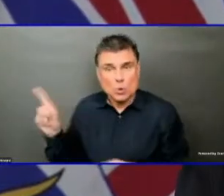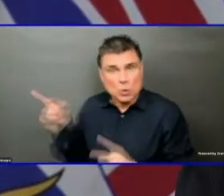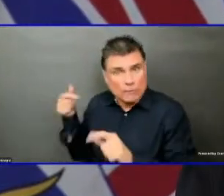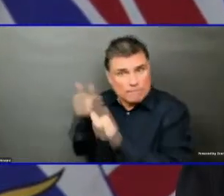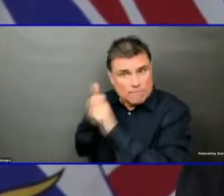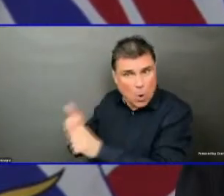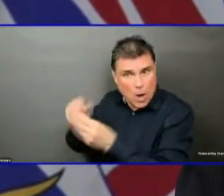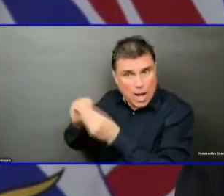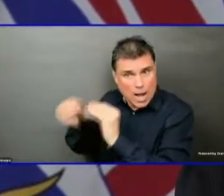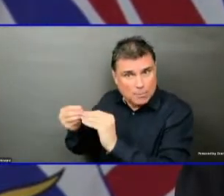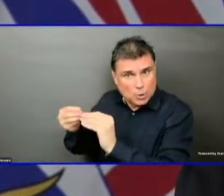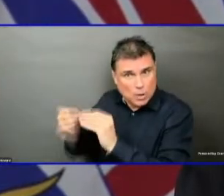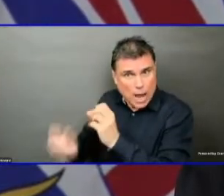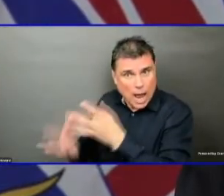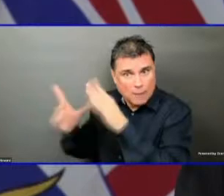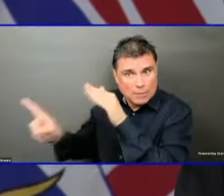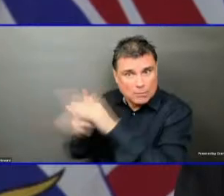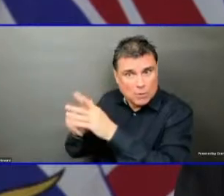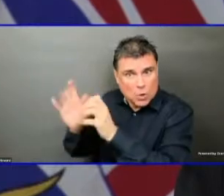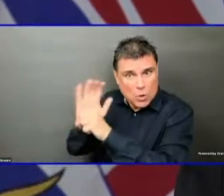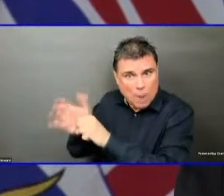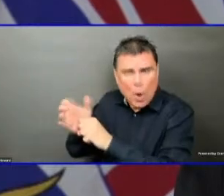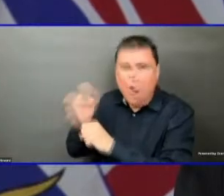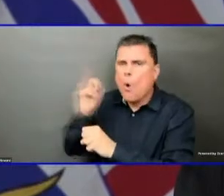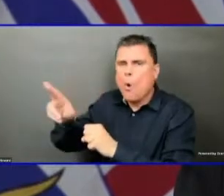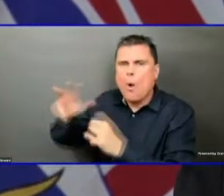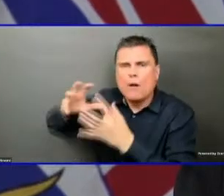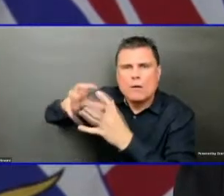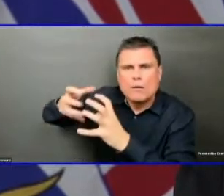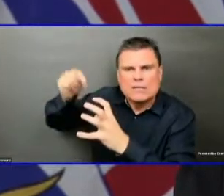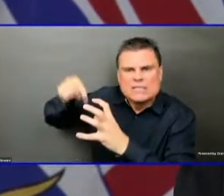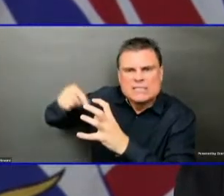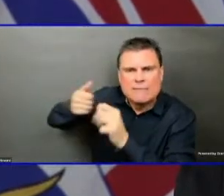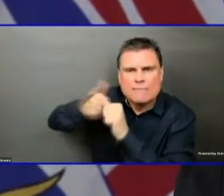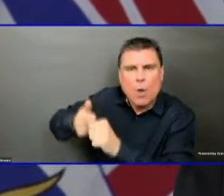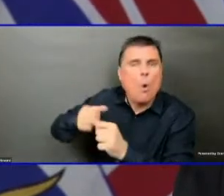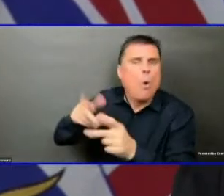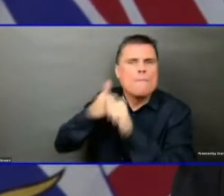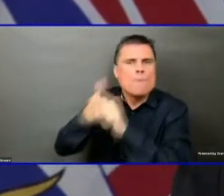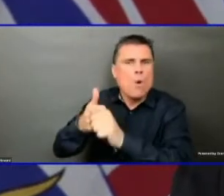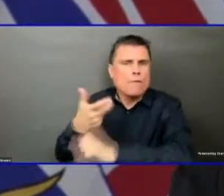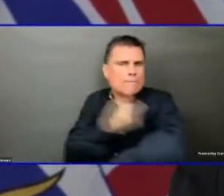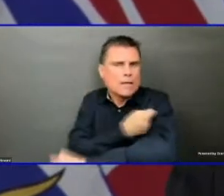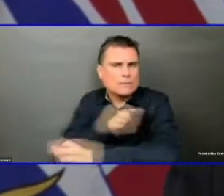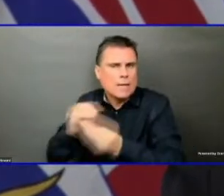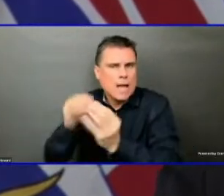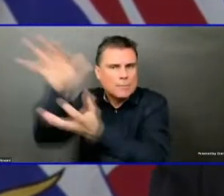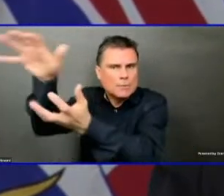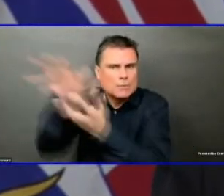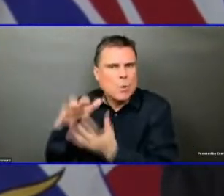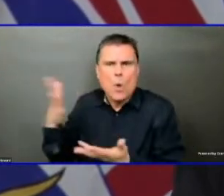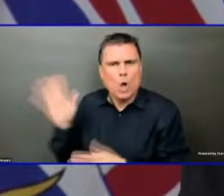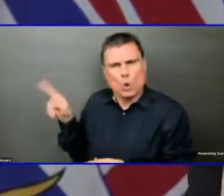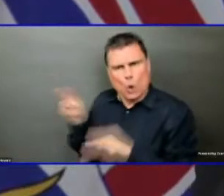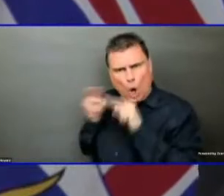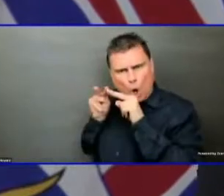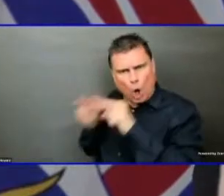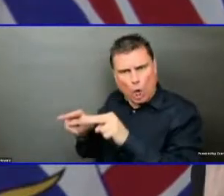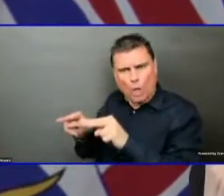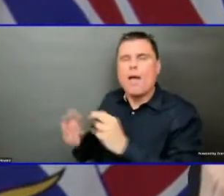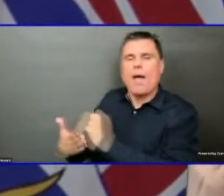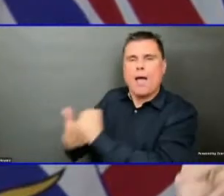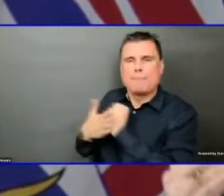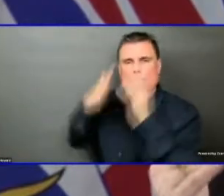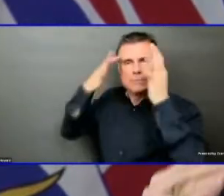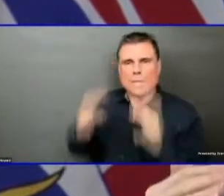Is it a number of vaccines? Like, what are you looking at for numbers to reassess these restrictions? It's all of those. So yes, I will be looking at, are